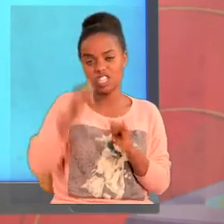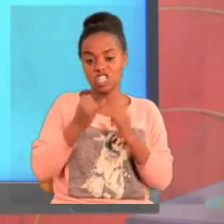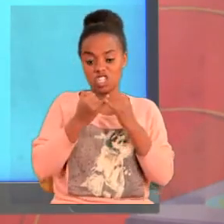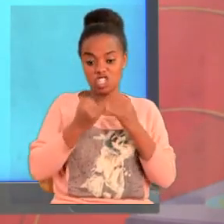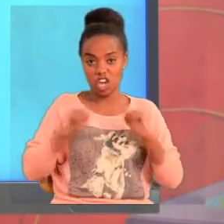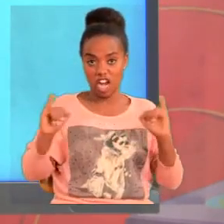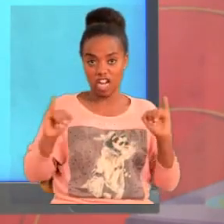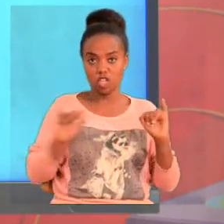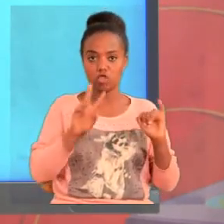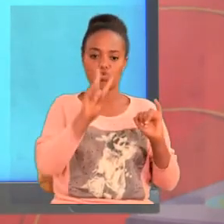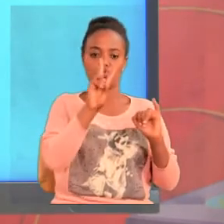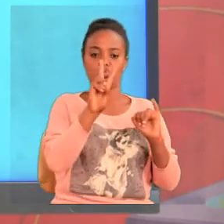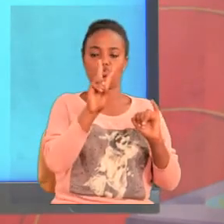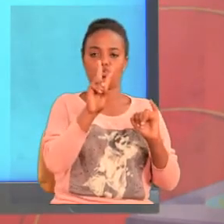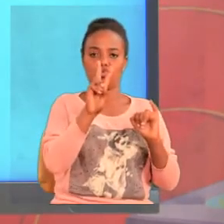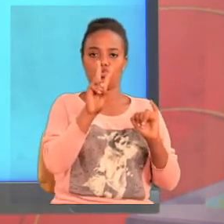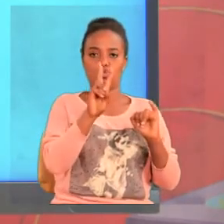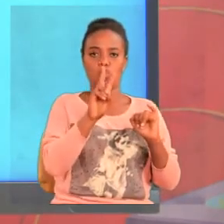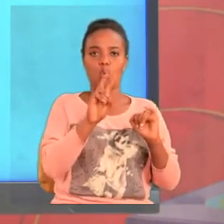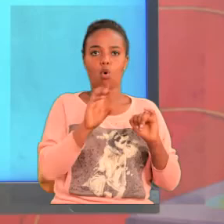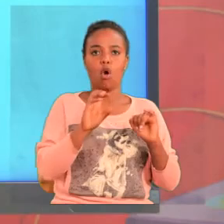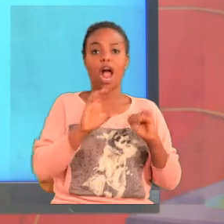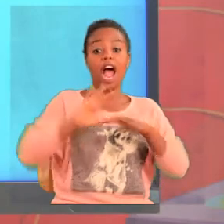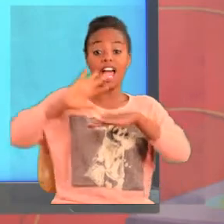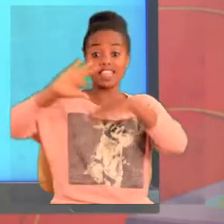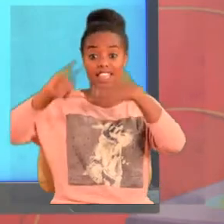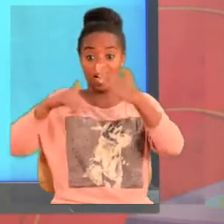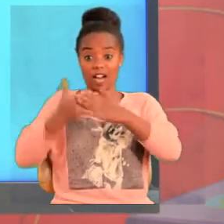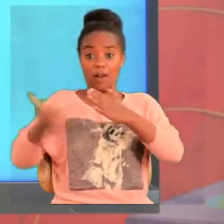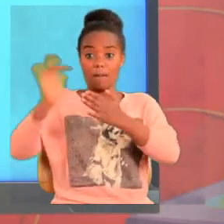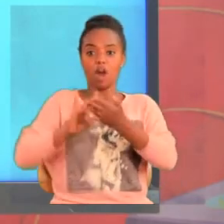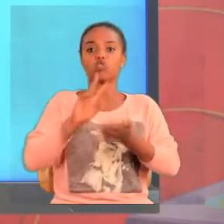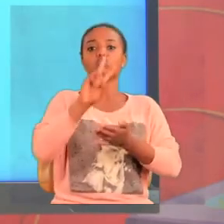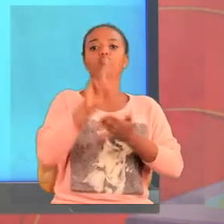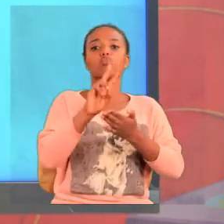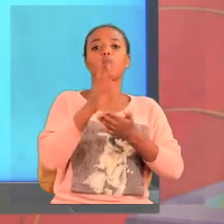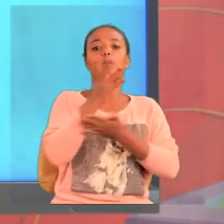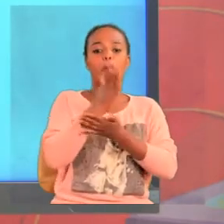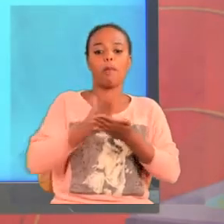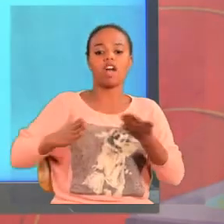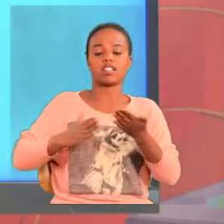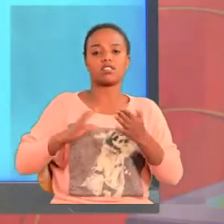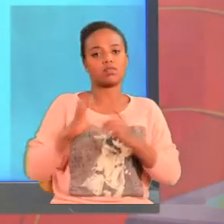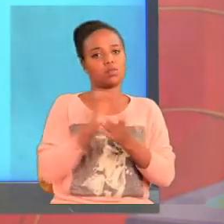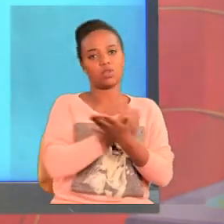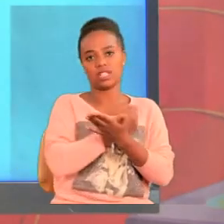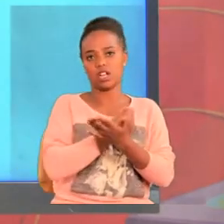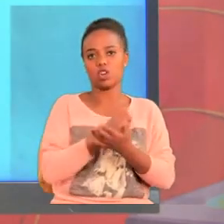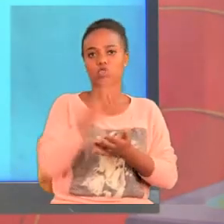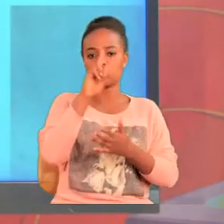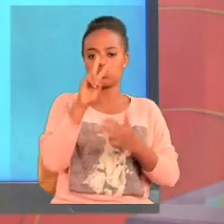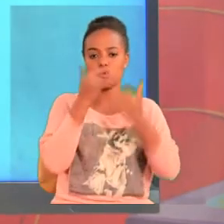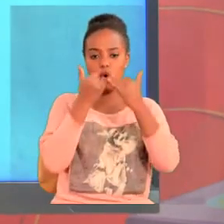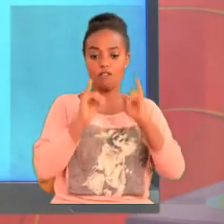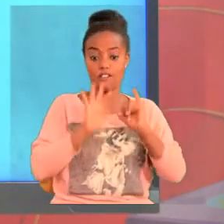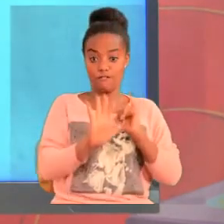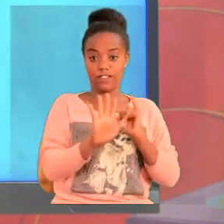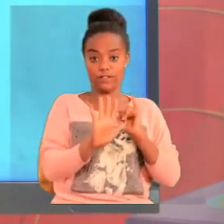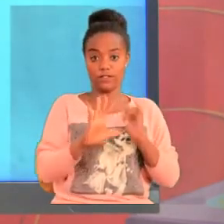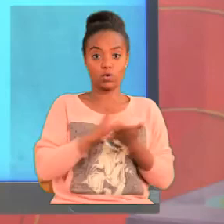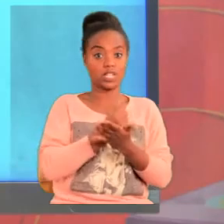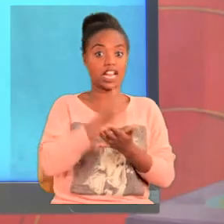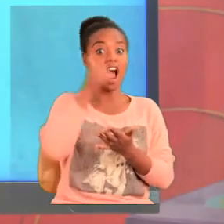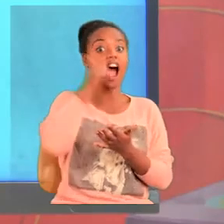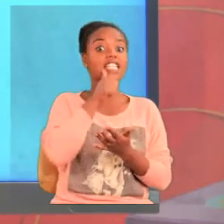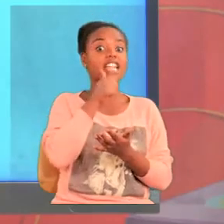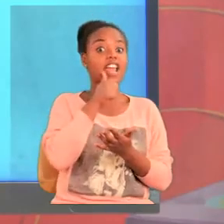shares 2 parts out of the total is 5, 2 ratio 3, 2 fifths. Aster will share 2